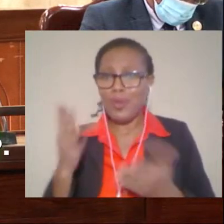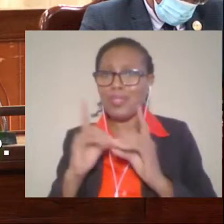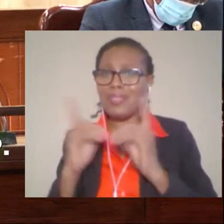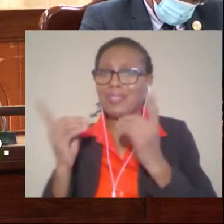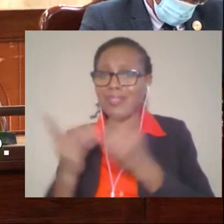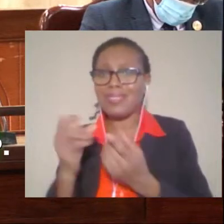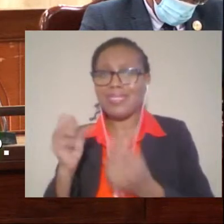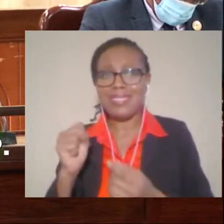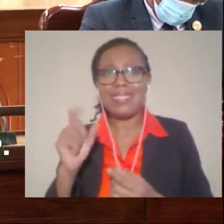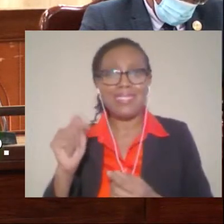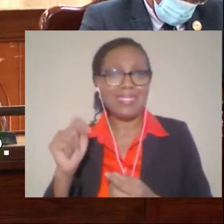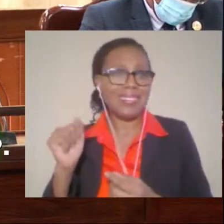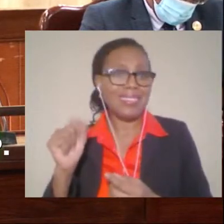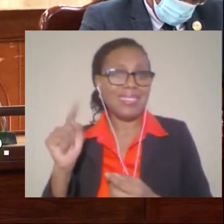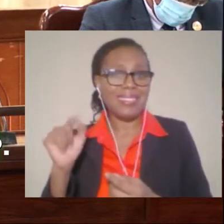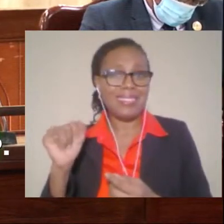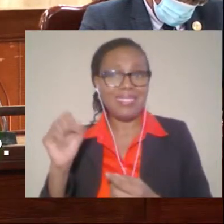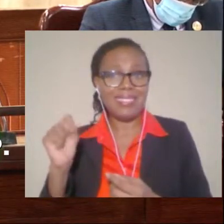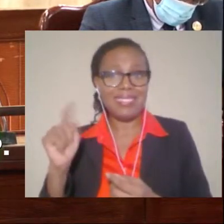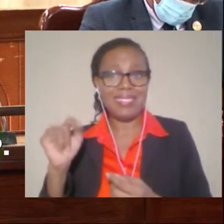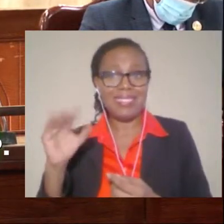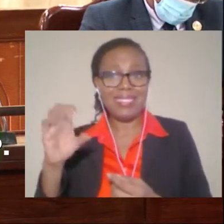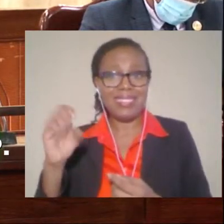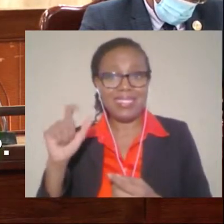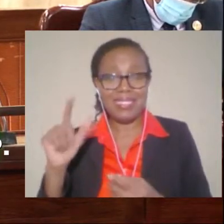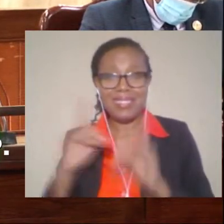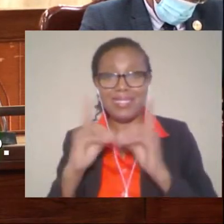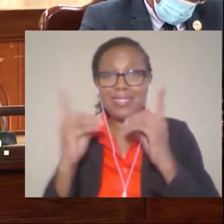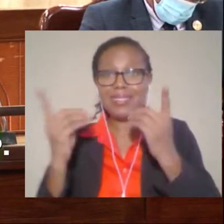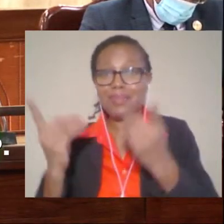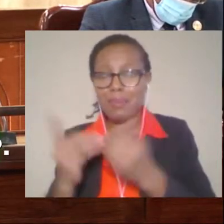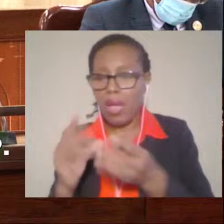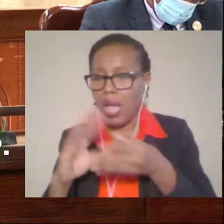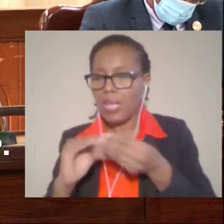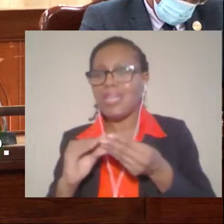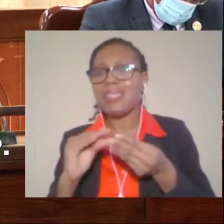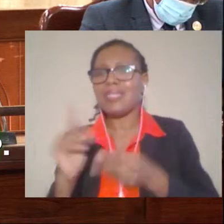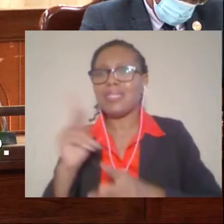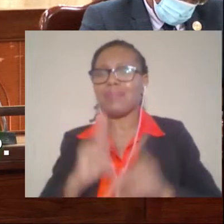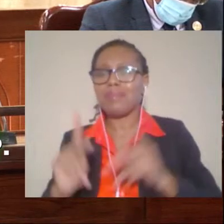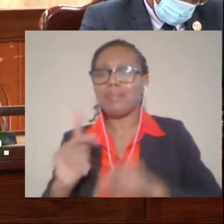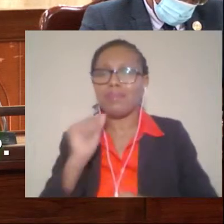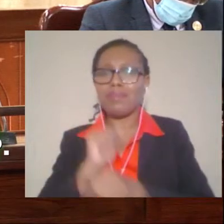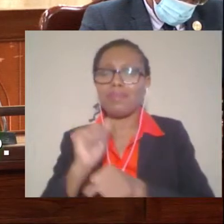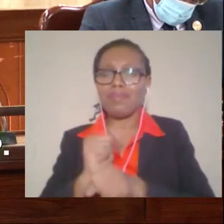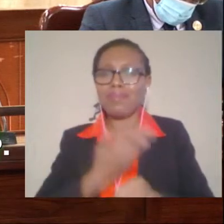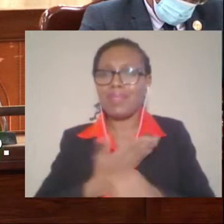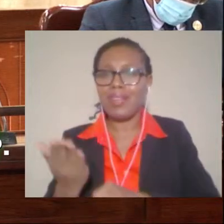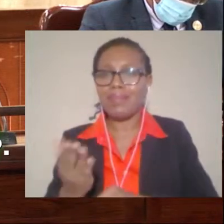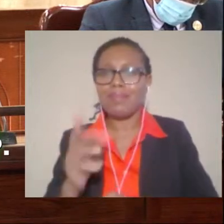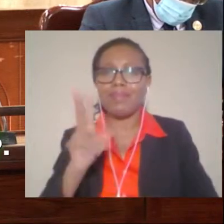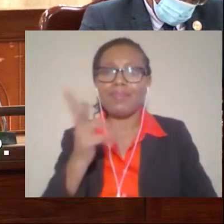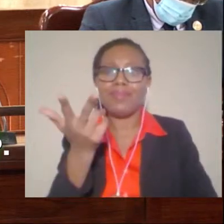statistical department, and the unemployment rate 13%. Now look.